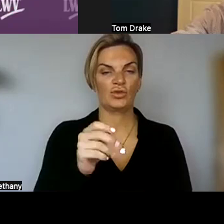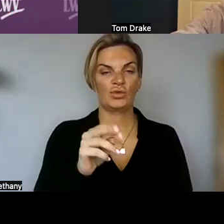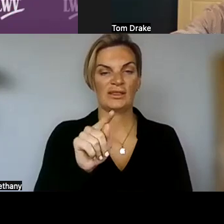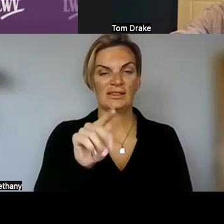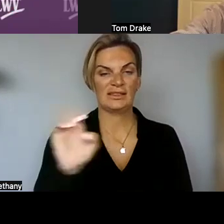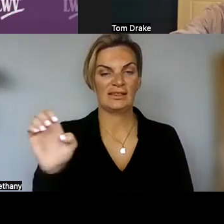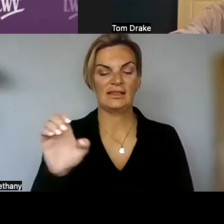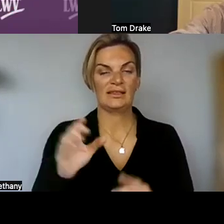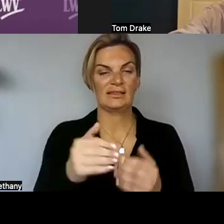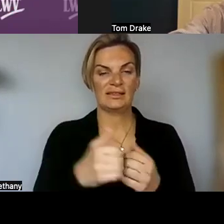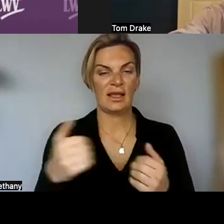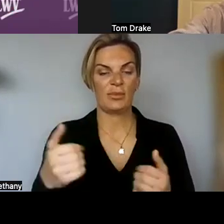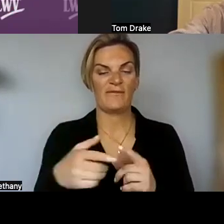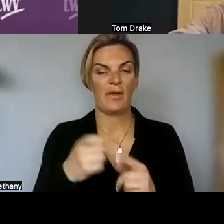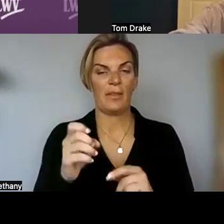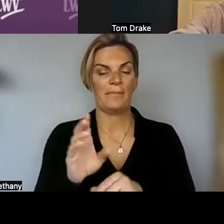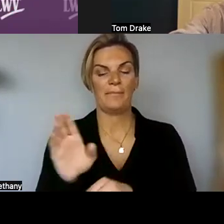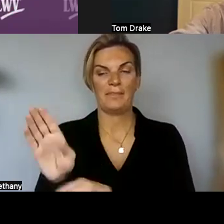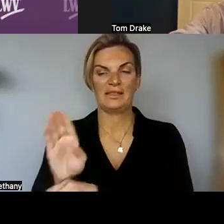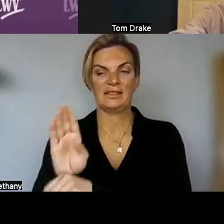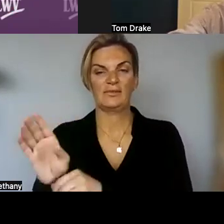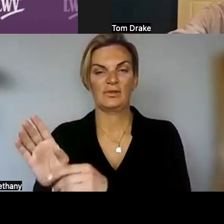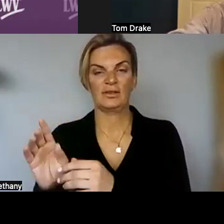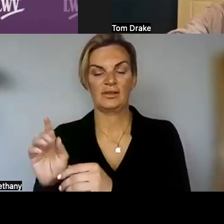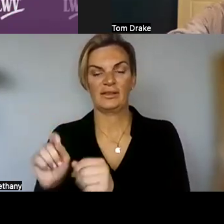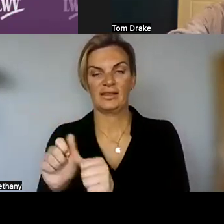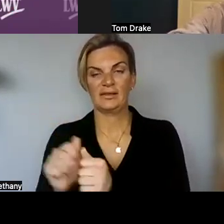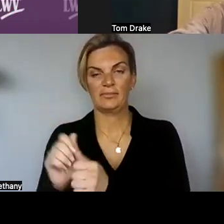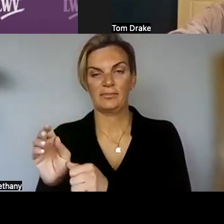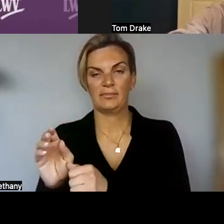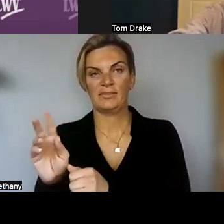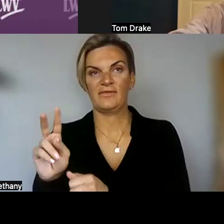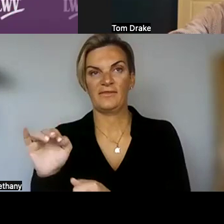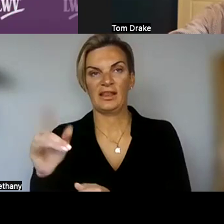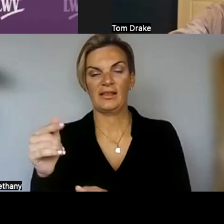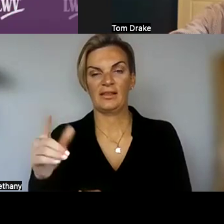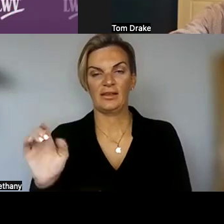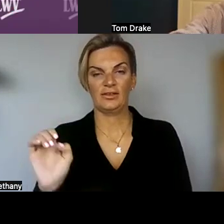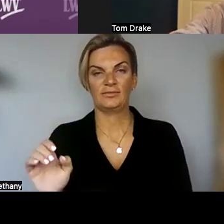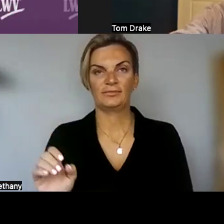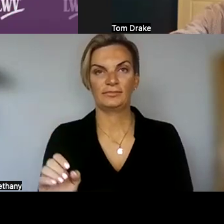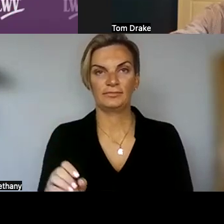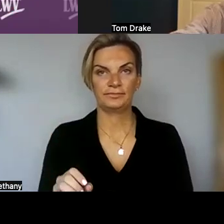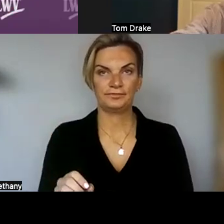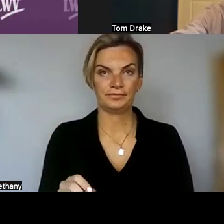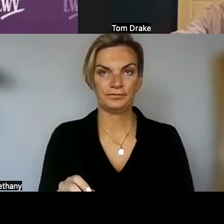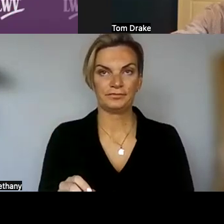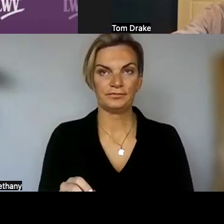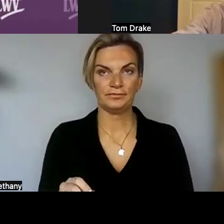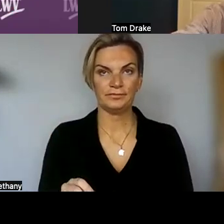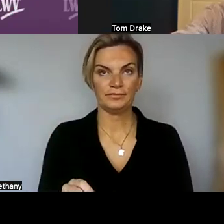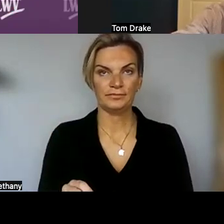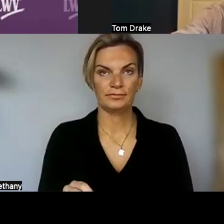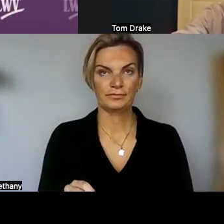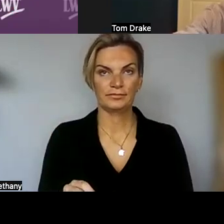business of the village entails. Well, I mean, am I still on? Sorry. Yeah, Sorry about that.